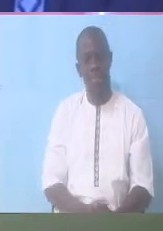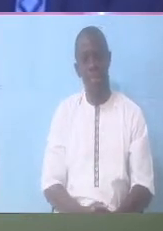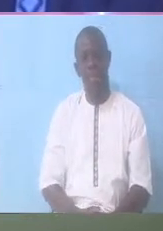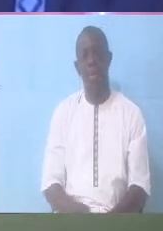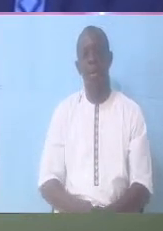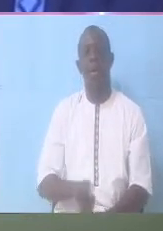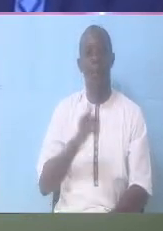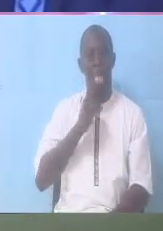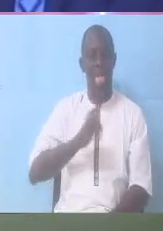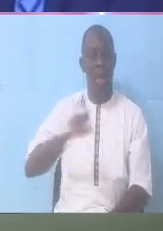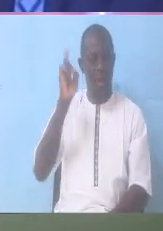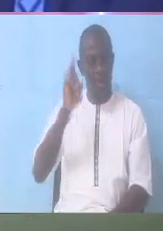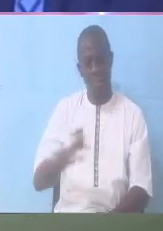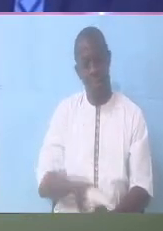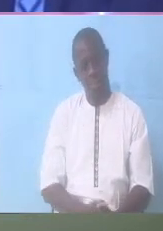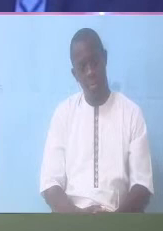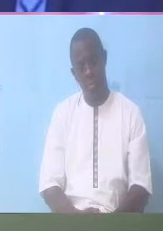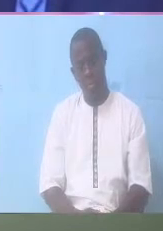Wallahi.